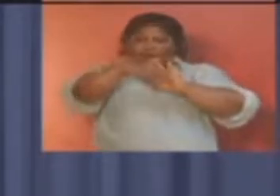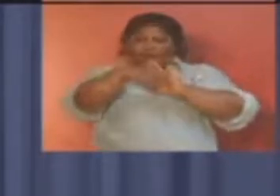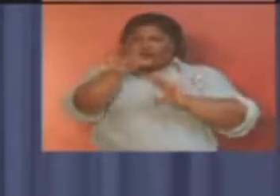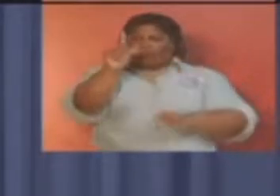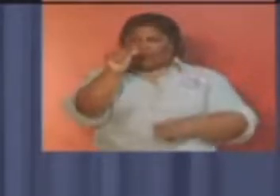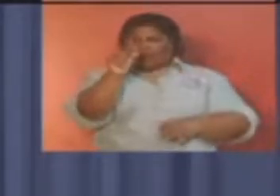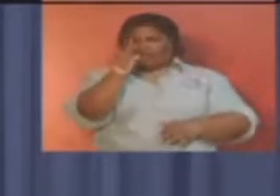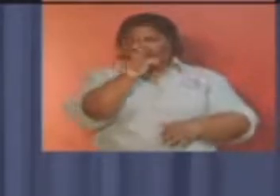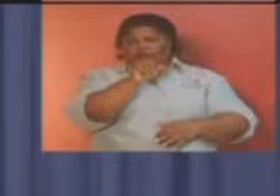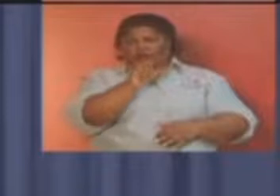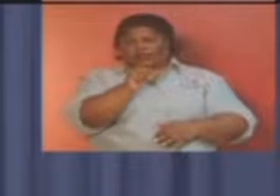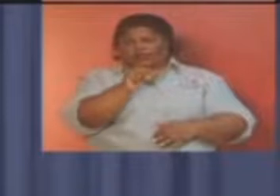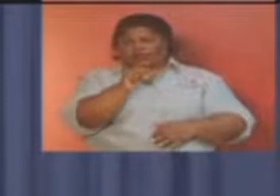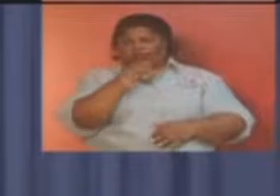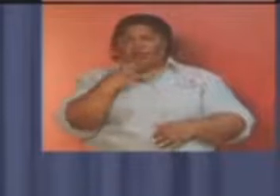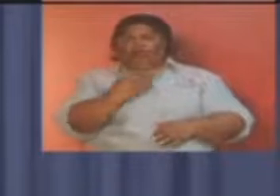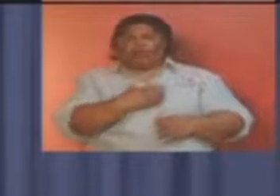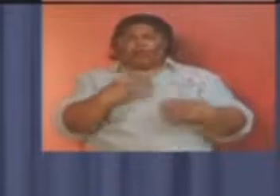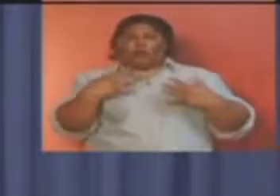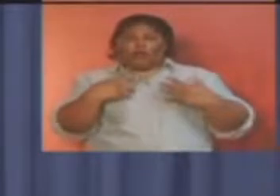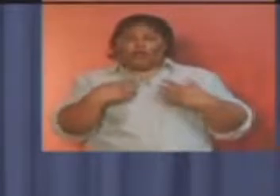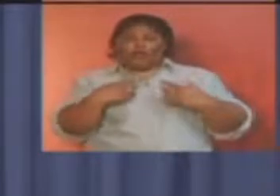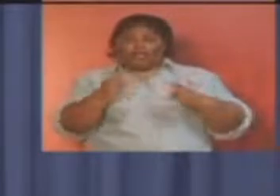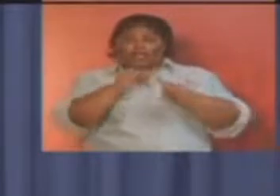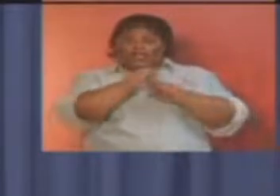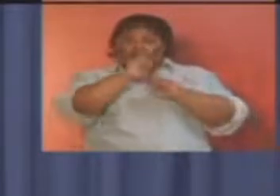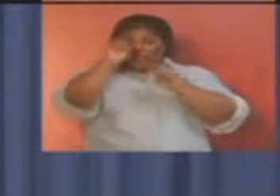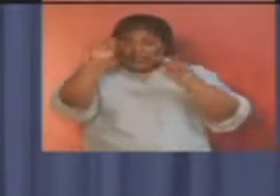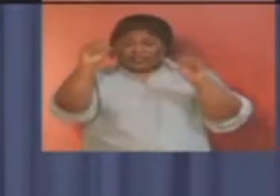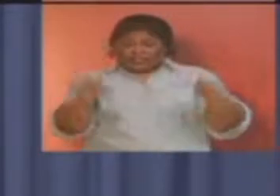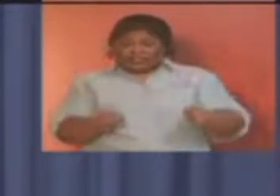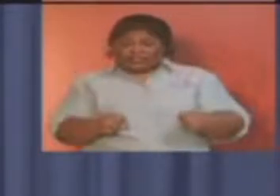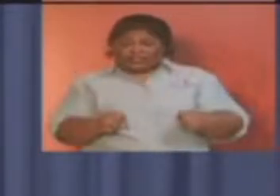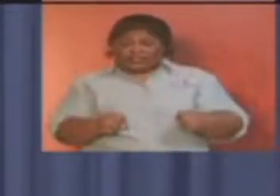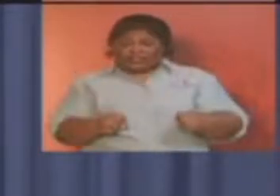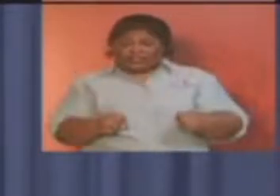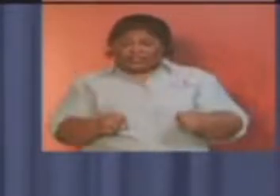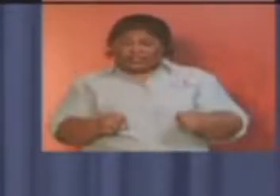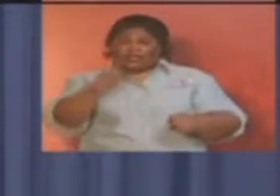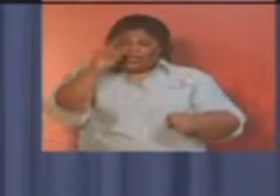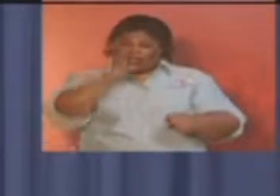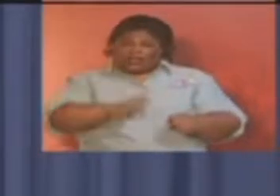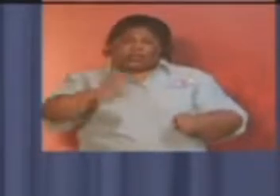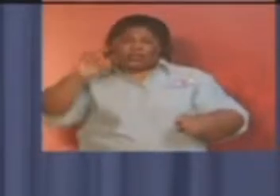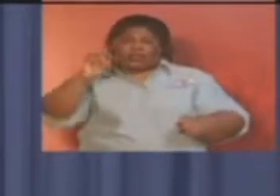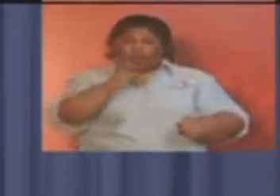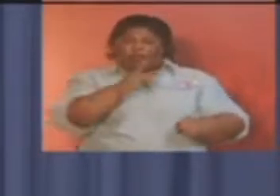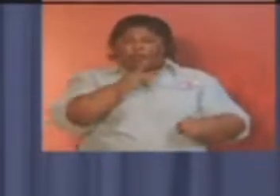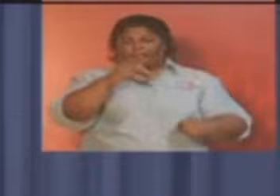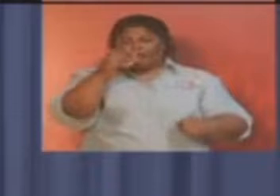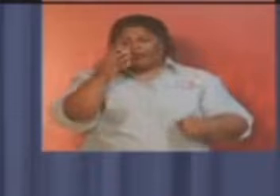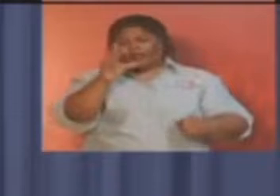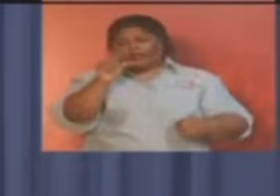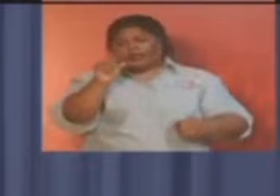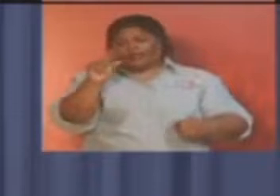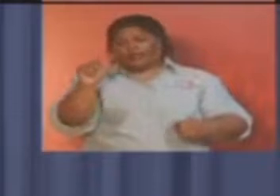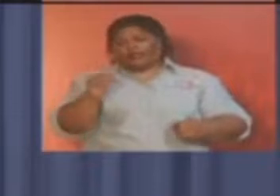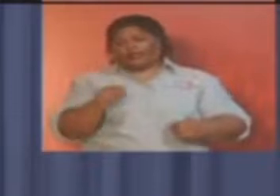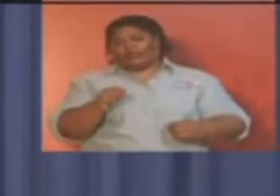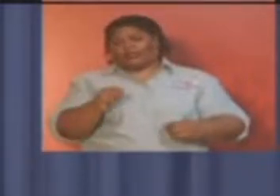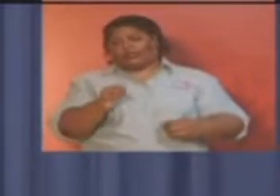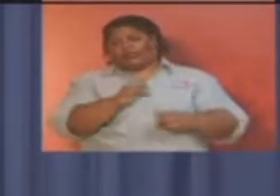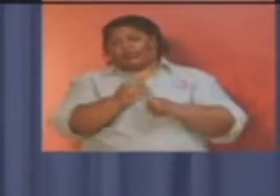2020 because we need people. The limiting factor now is people. As a result,